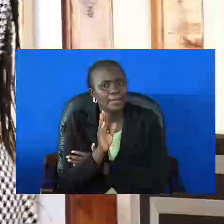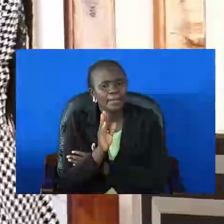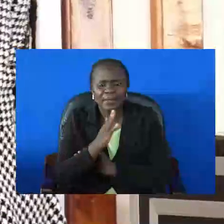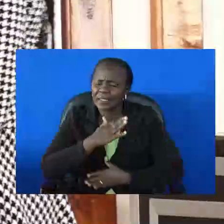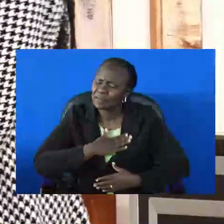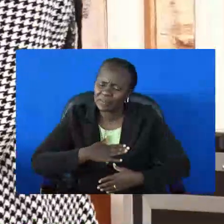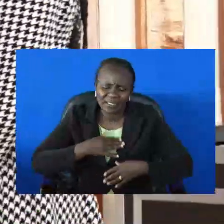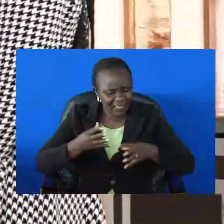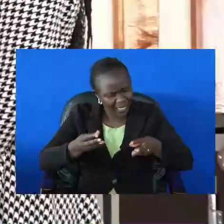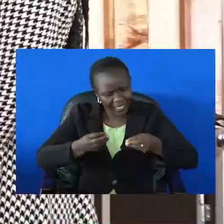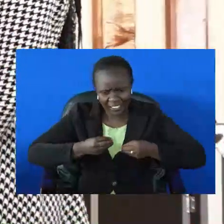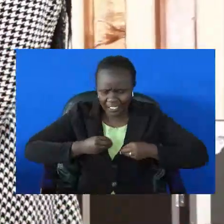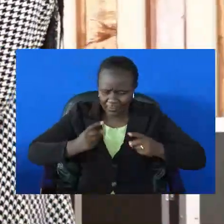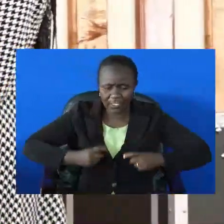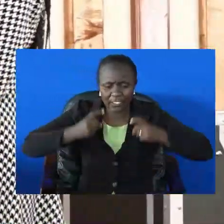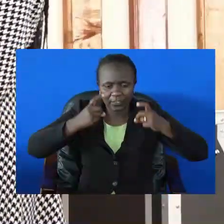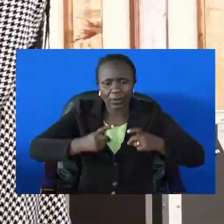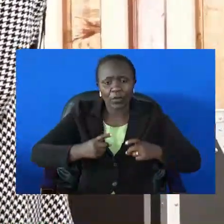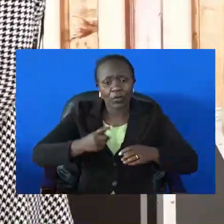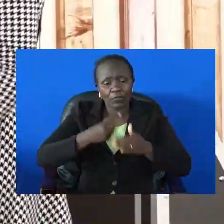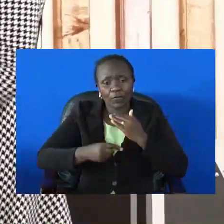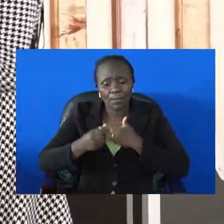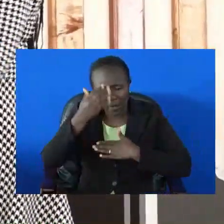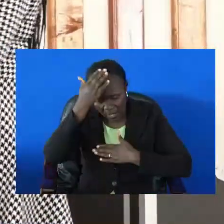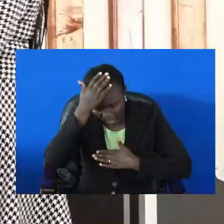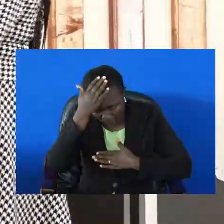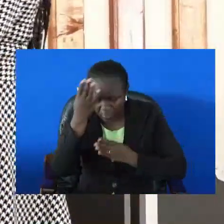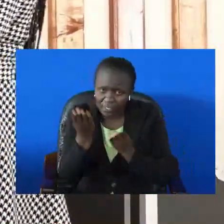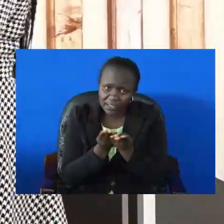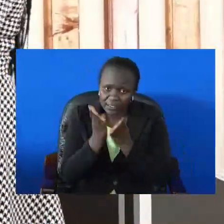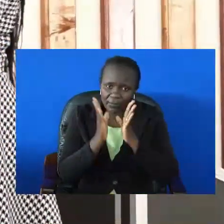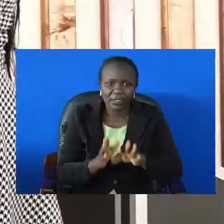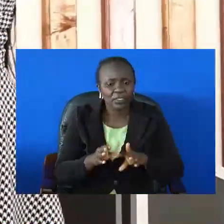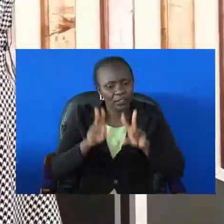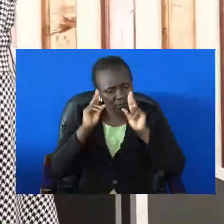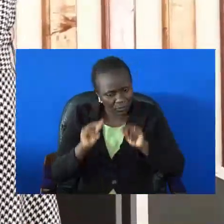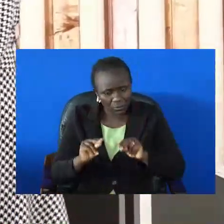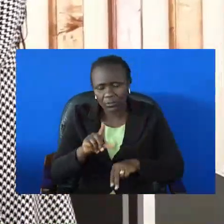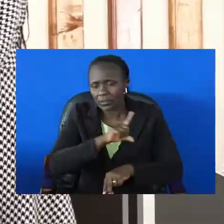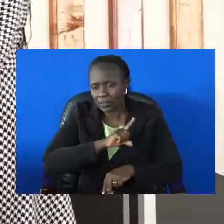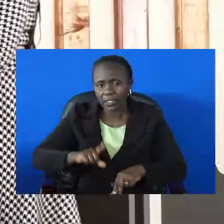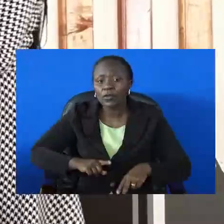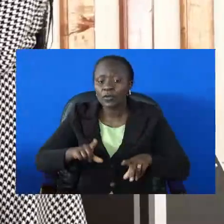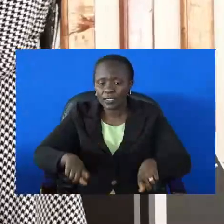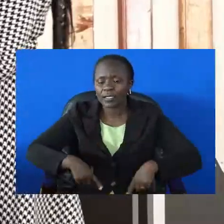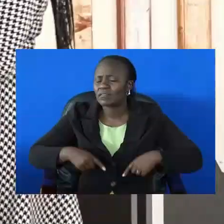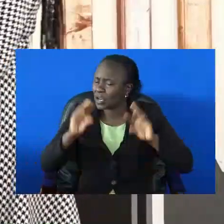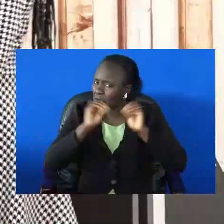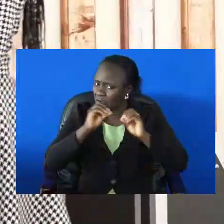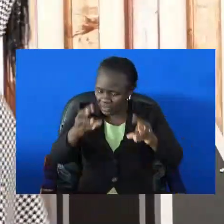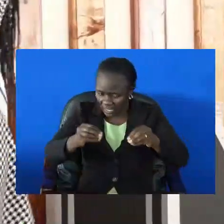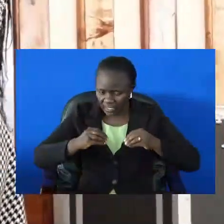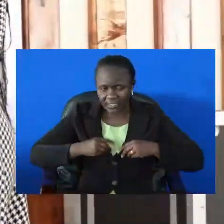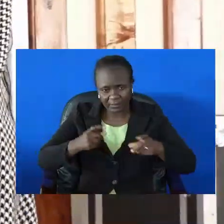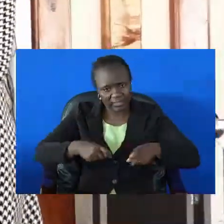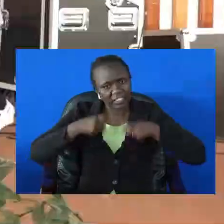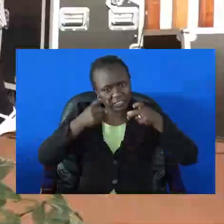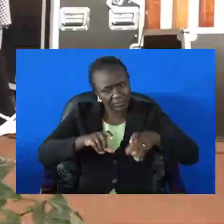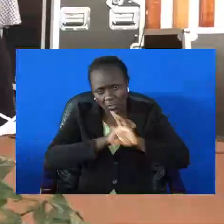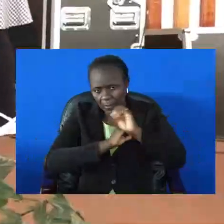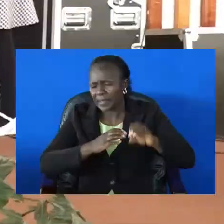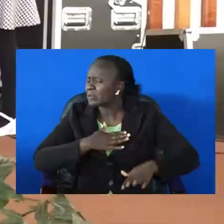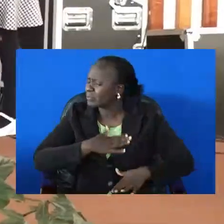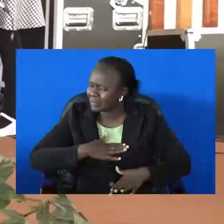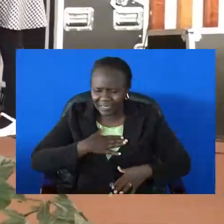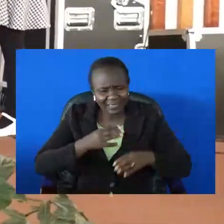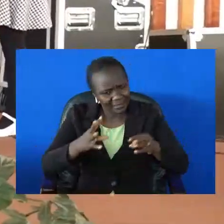Please accept these gifts from my humble servants. Surely as the Lord lives whom I serve, I'll not accept a thing.